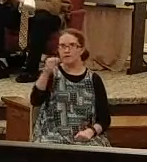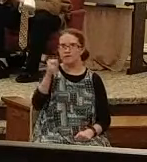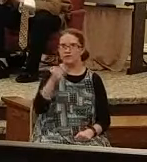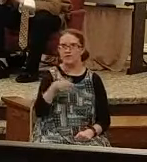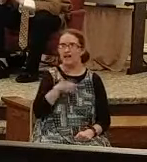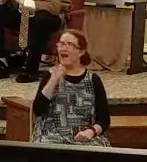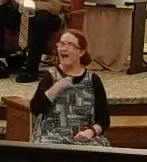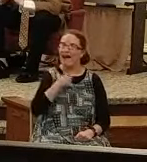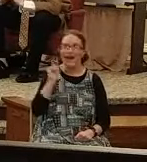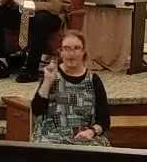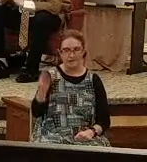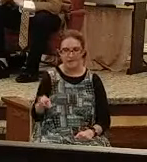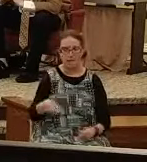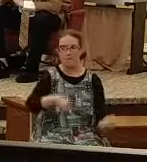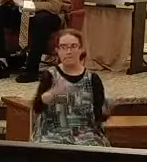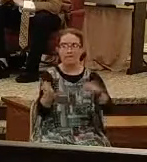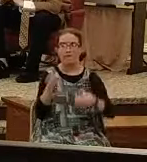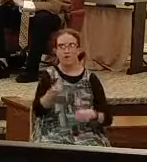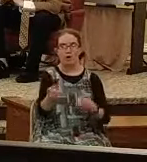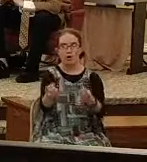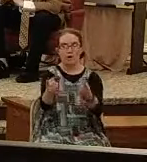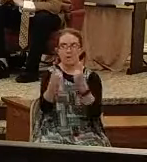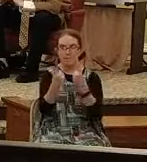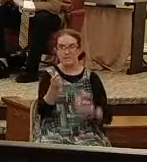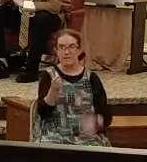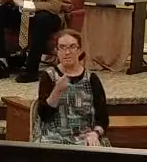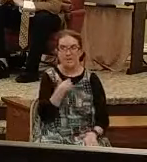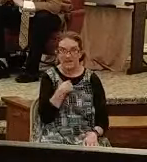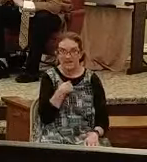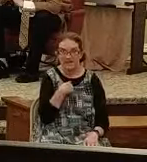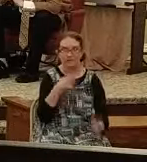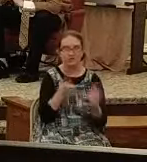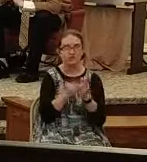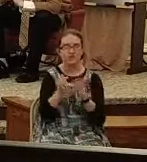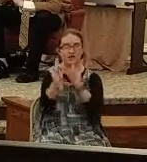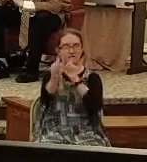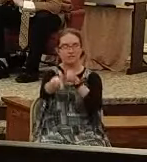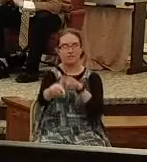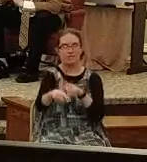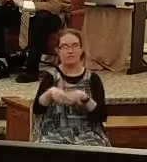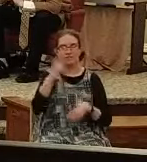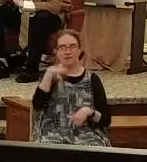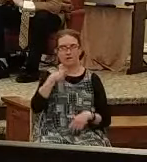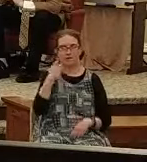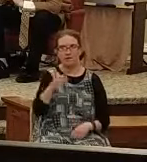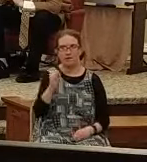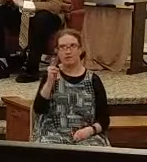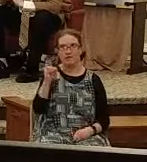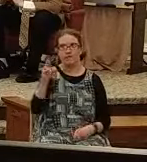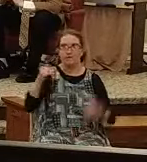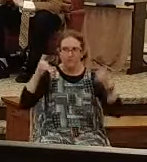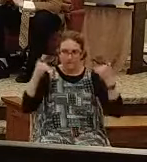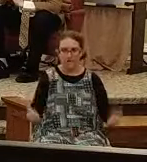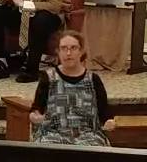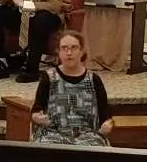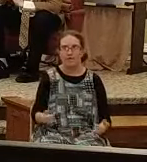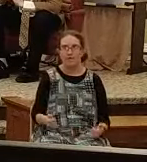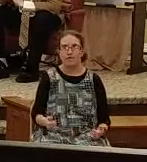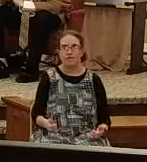have need to be baptized of thee, and comest thou to me? And Jesus answering said unto him, suffer to be so now, for thus